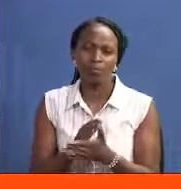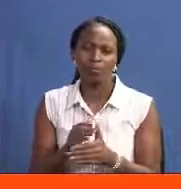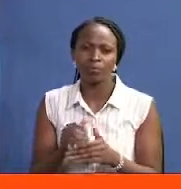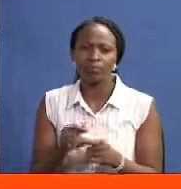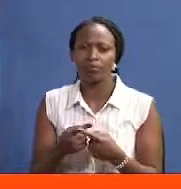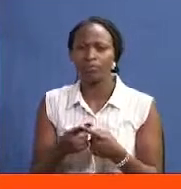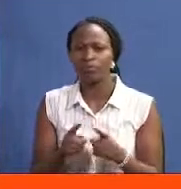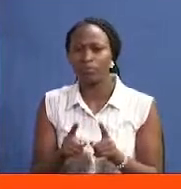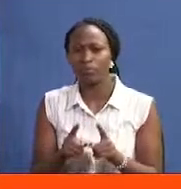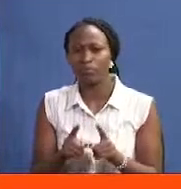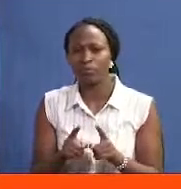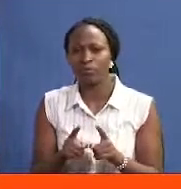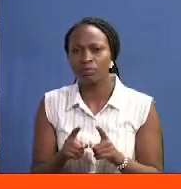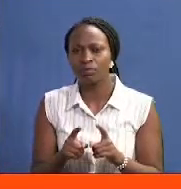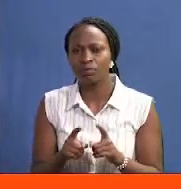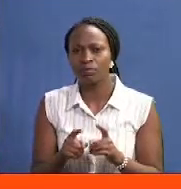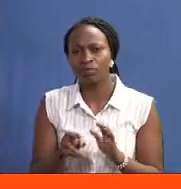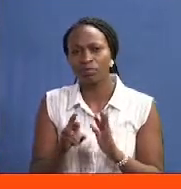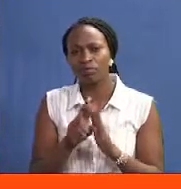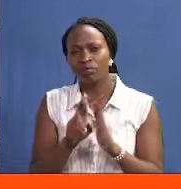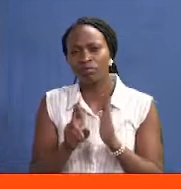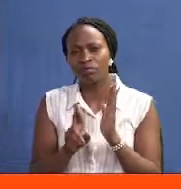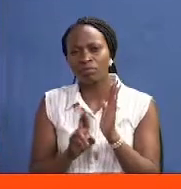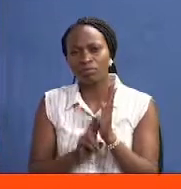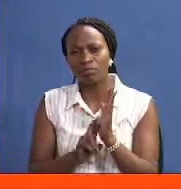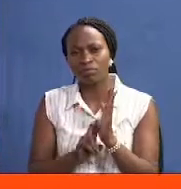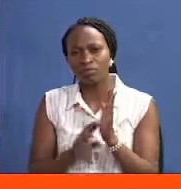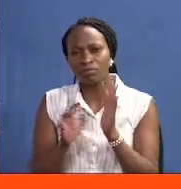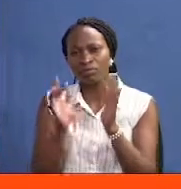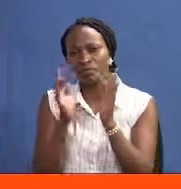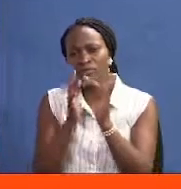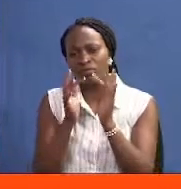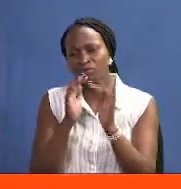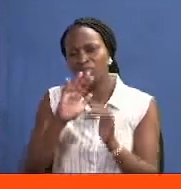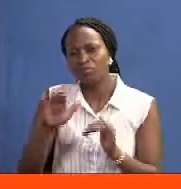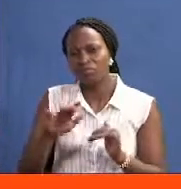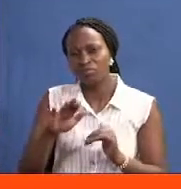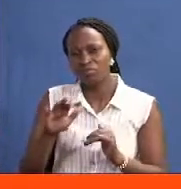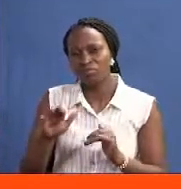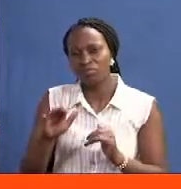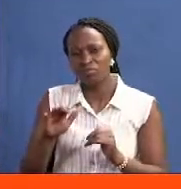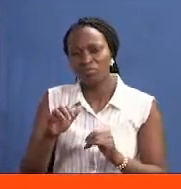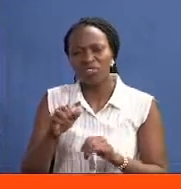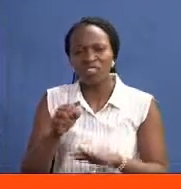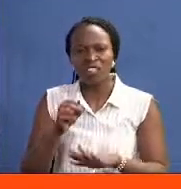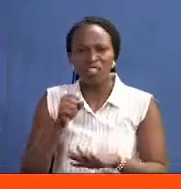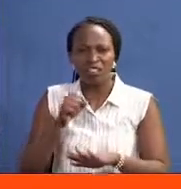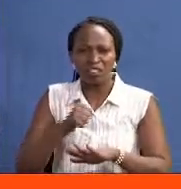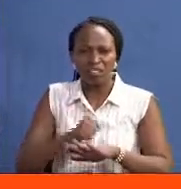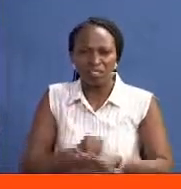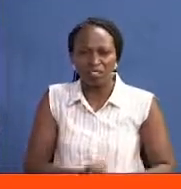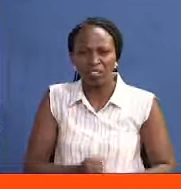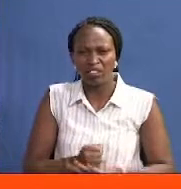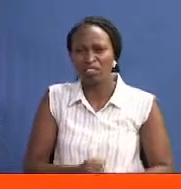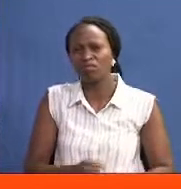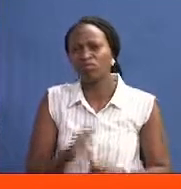that regulating the media, the social media spaces, has been very difficult, truth be told. Mm-hmm. Monitoring of